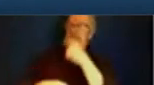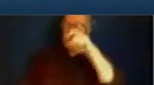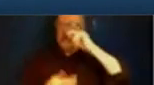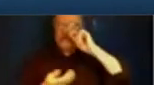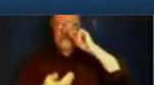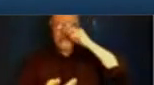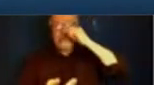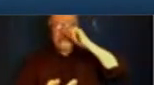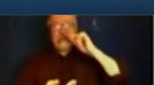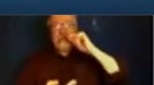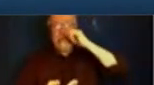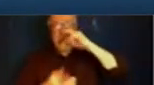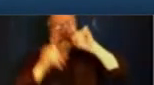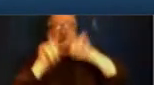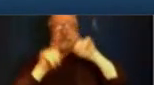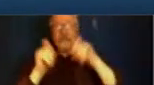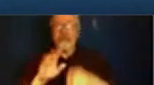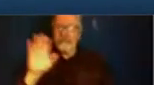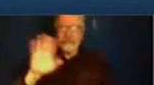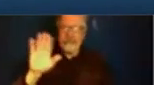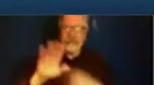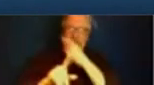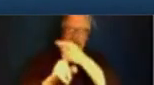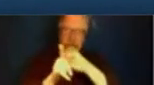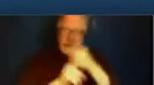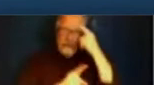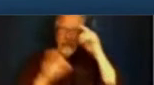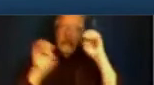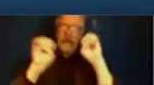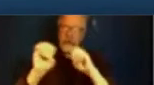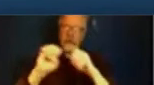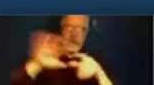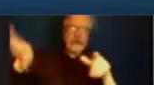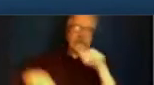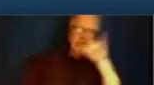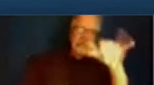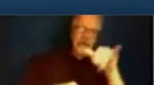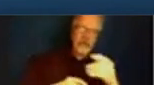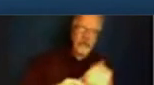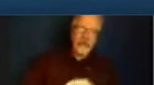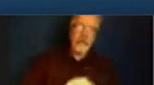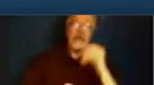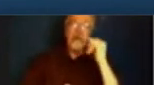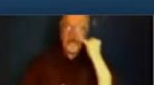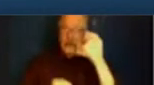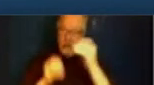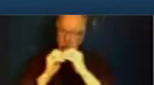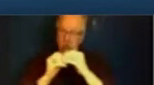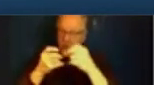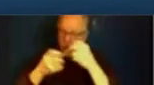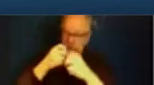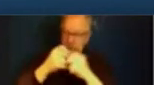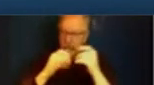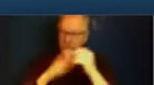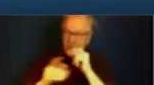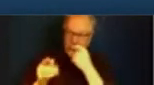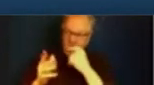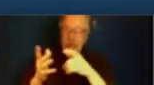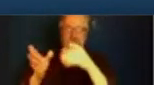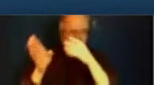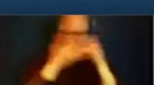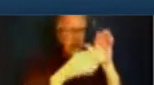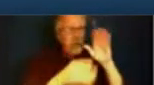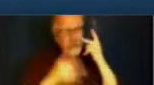get your health care in the primary care system. You know, when you think about this too, I hope people think